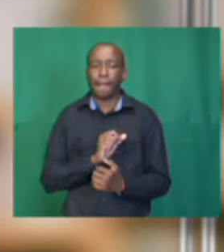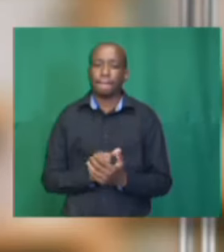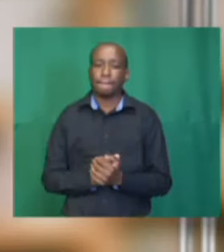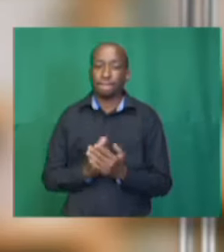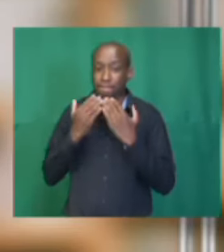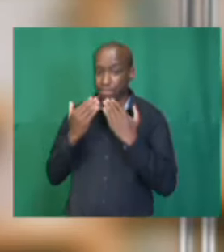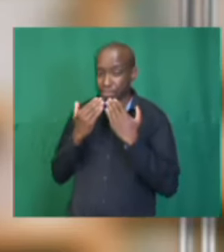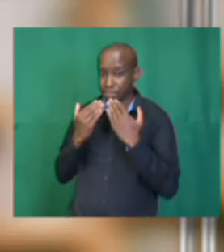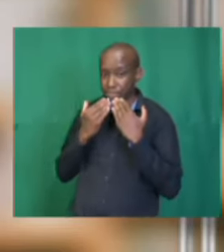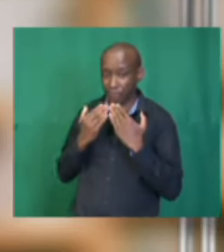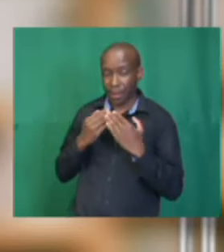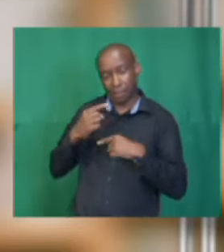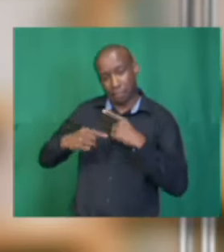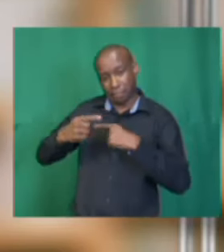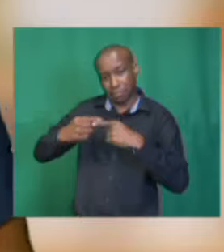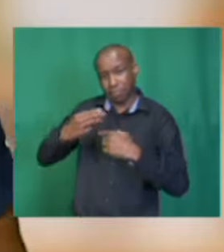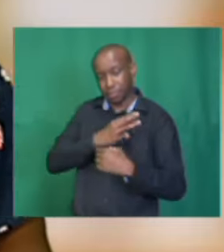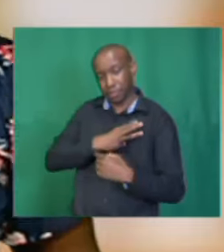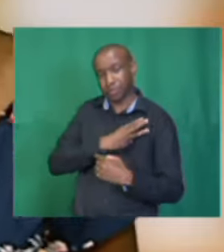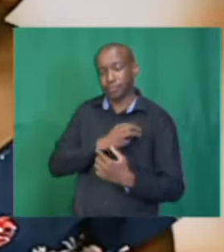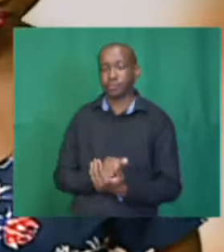much, ma'am. Please take us through.